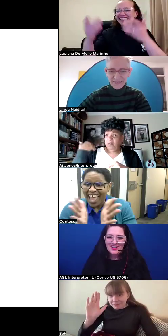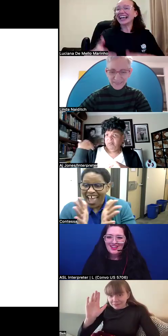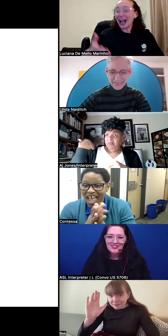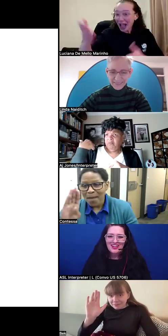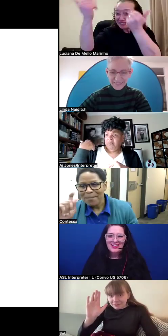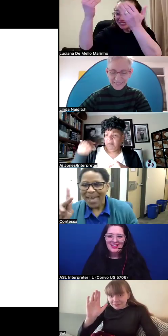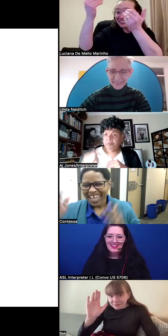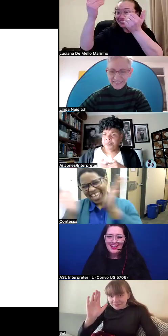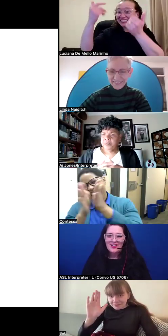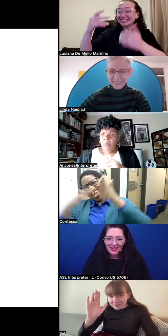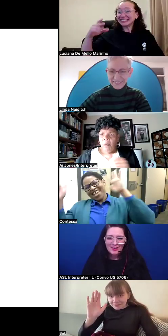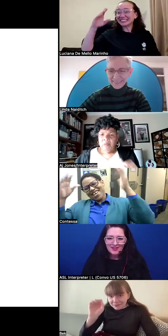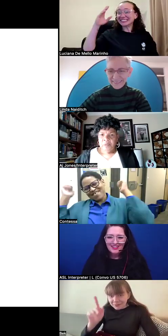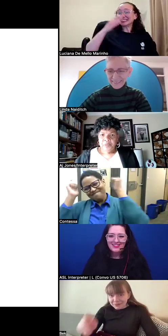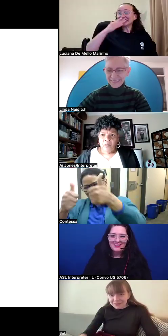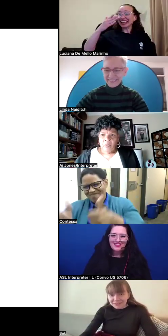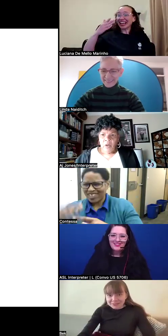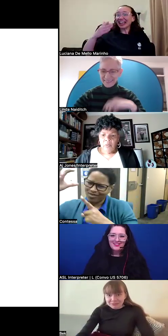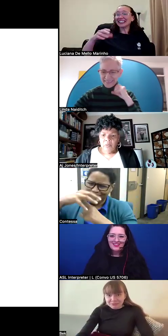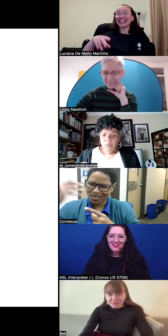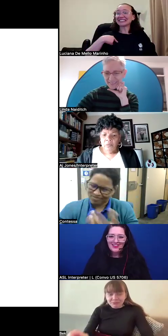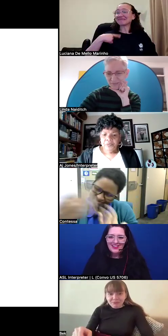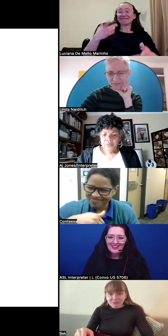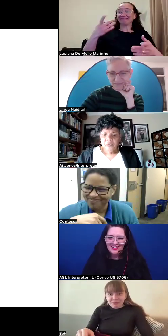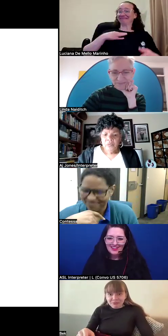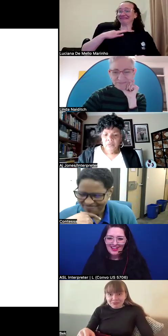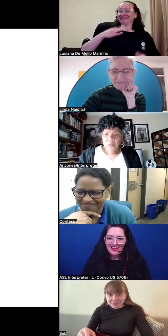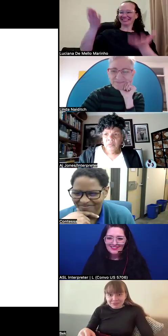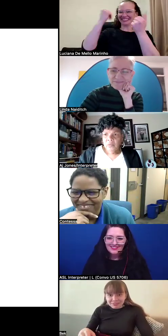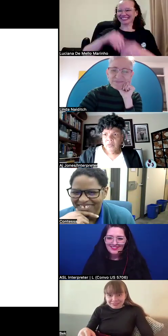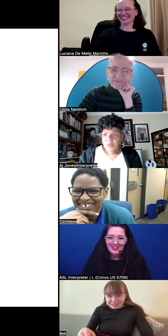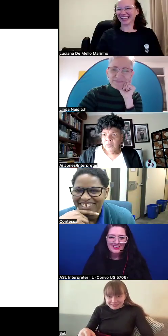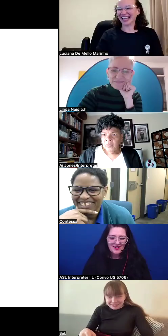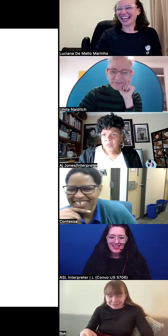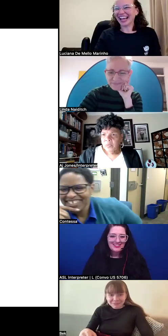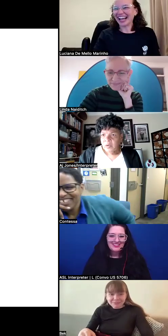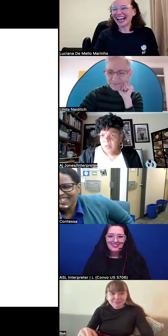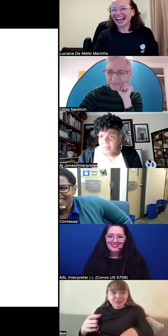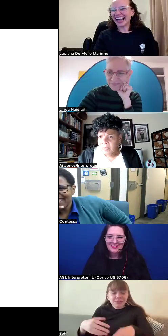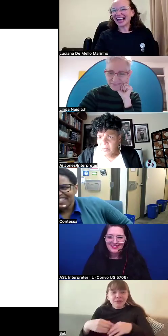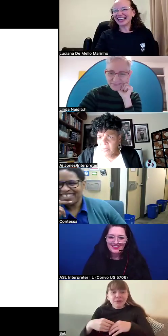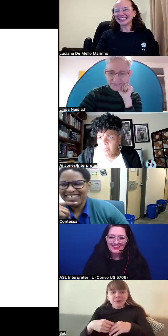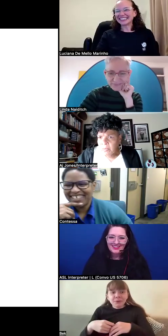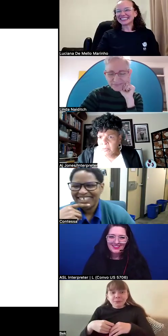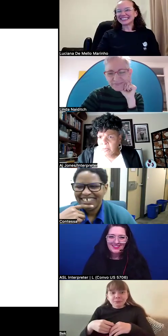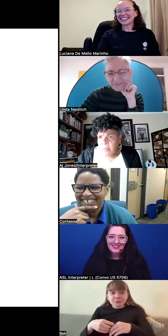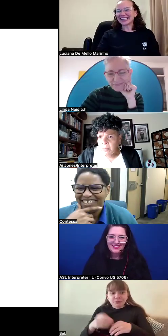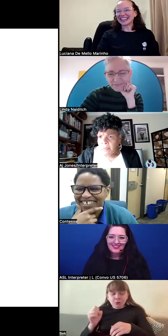Yeah, go ahead and try. Yeah, okay, come on. Yeah, good, good. Yeah. Yeah, go ahead.